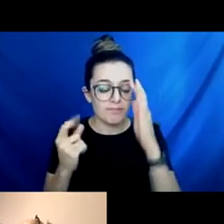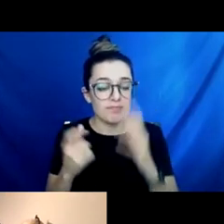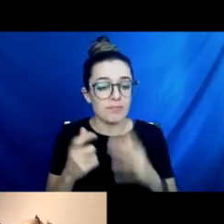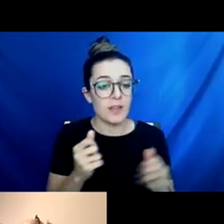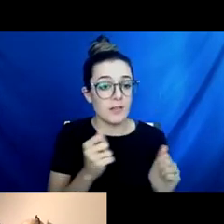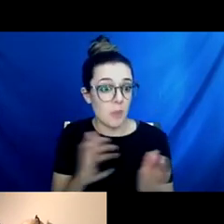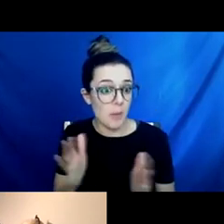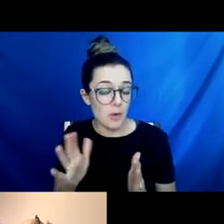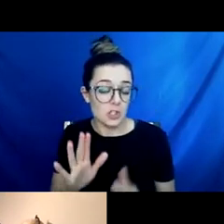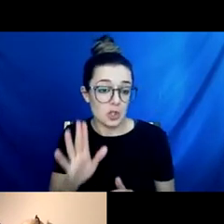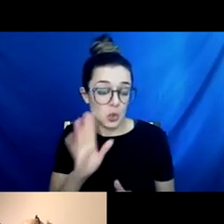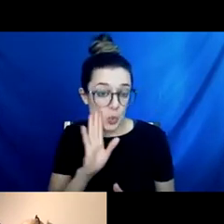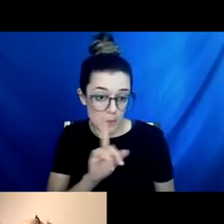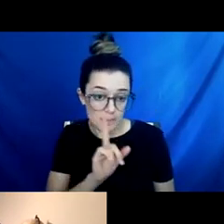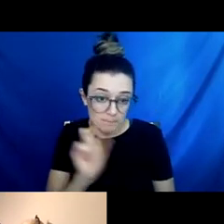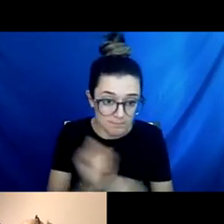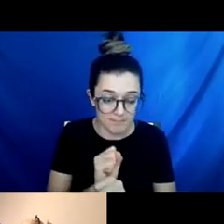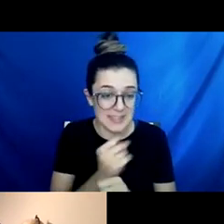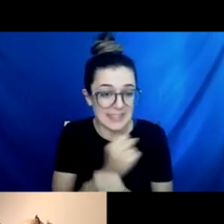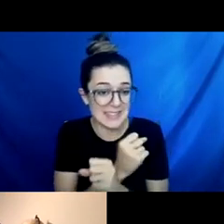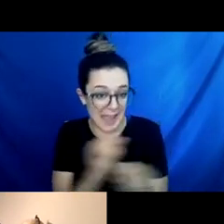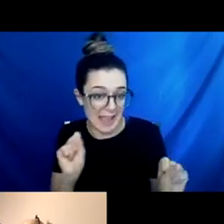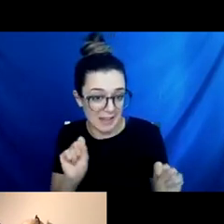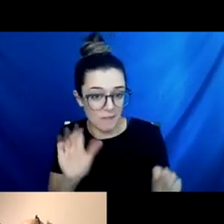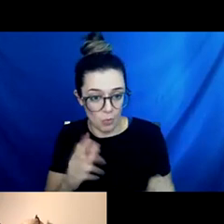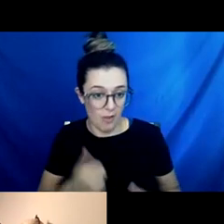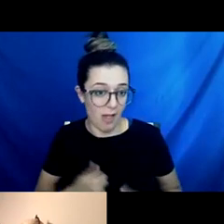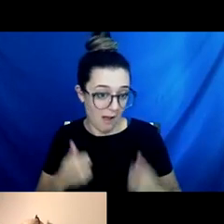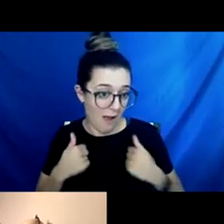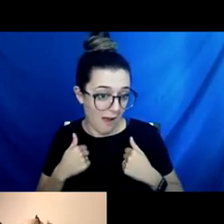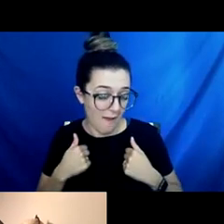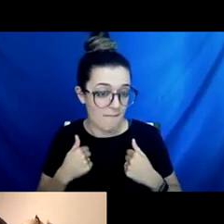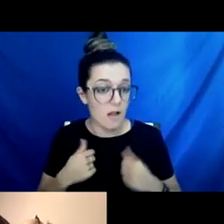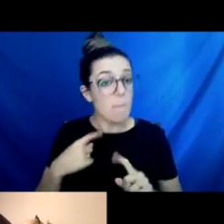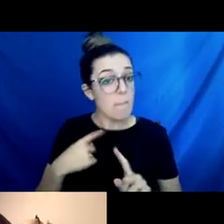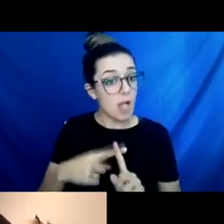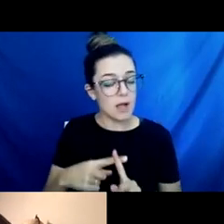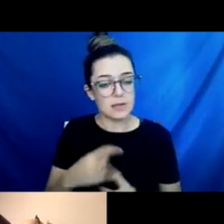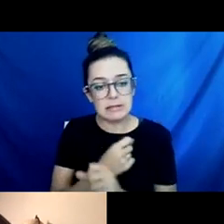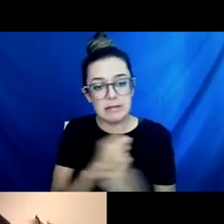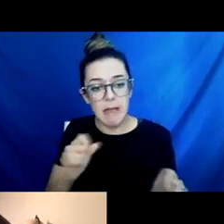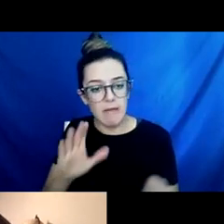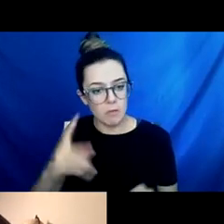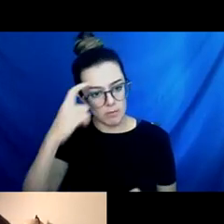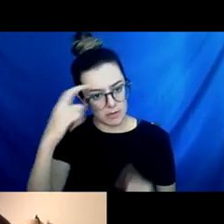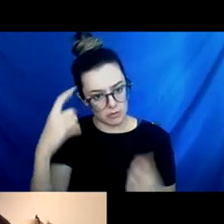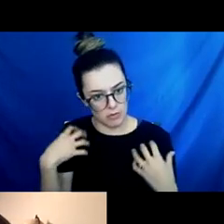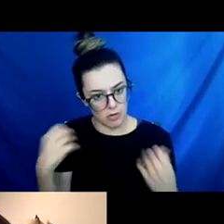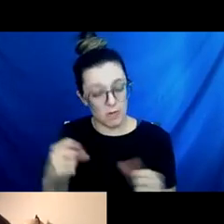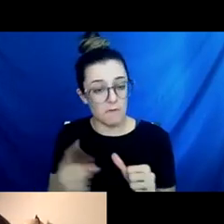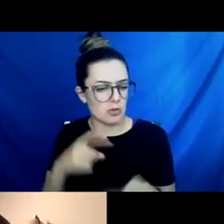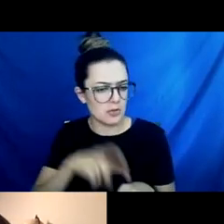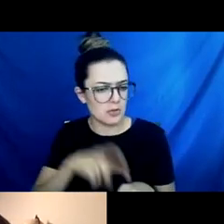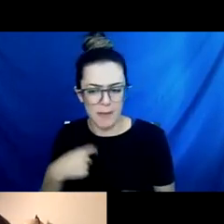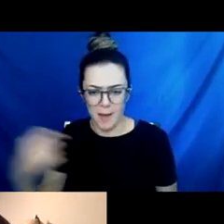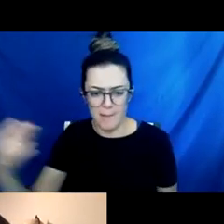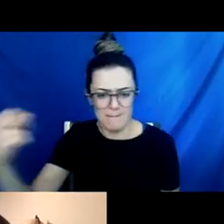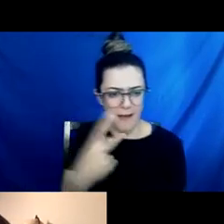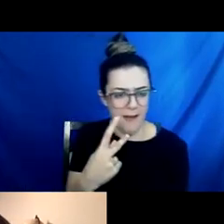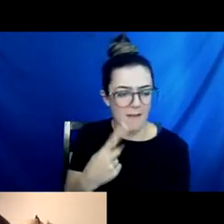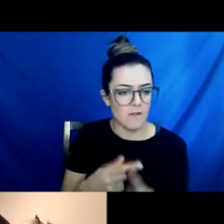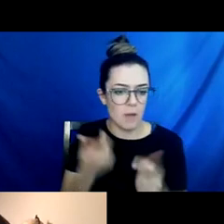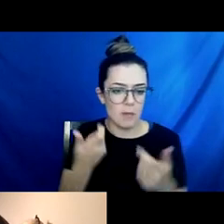save your life, basically, and also save your mental health. So the first time I came home from one of these massive reporting